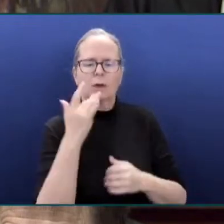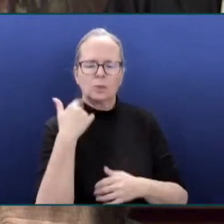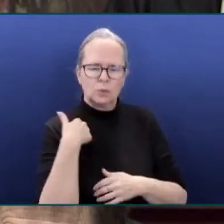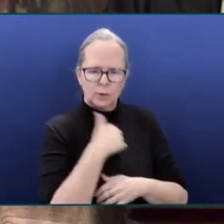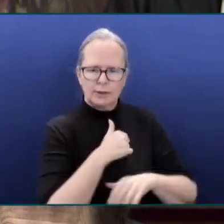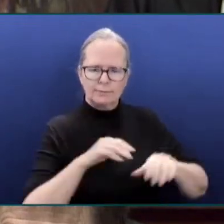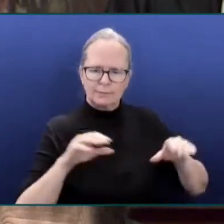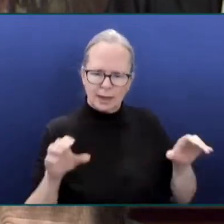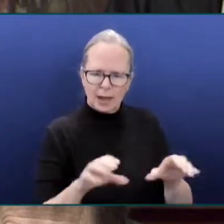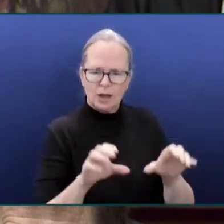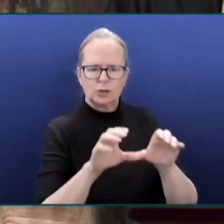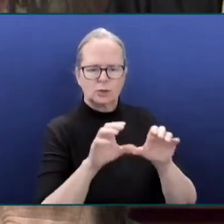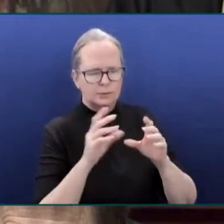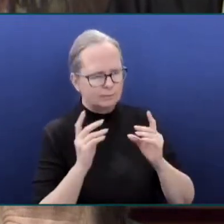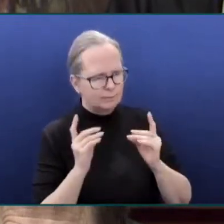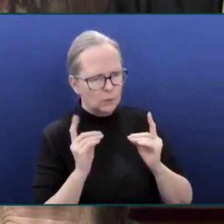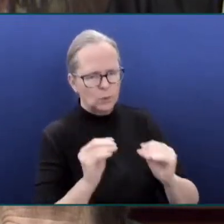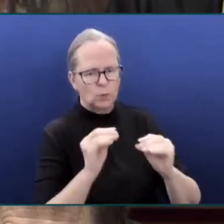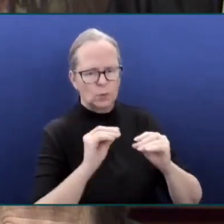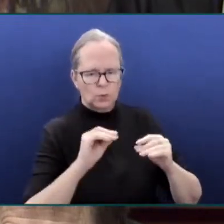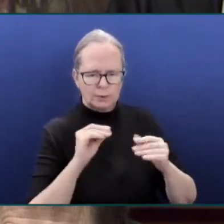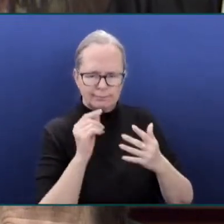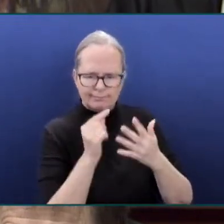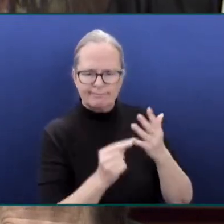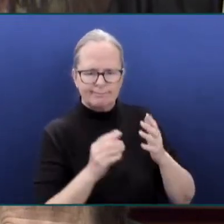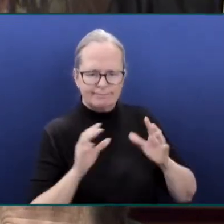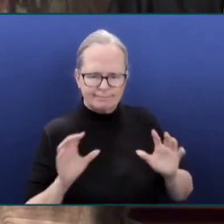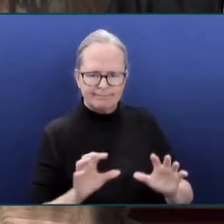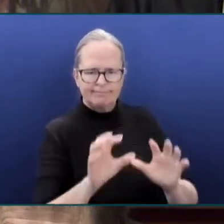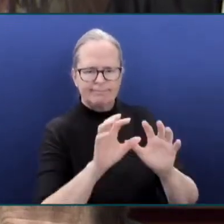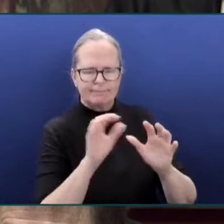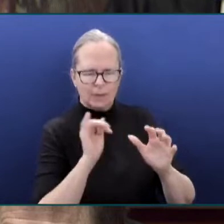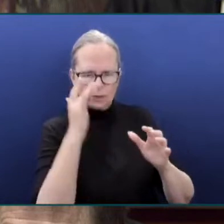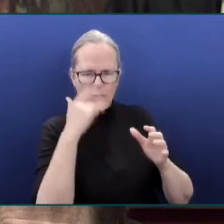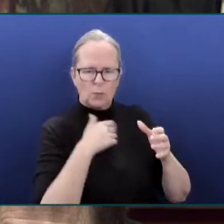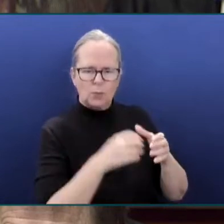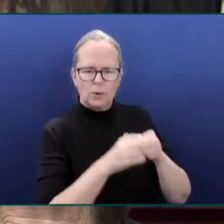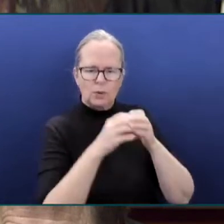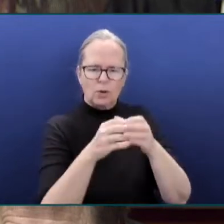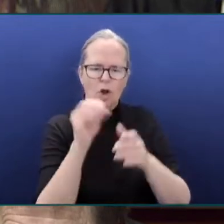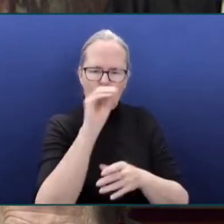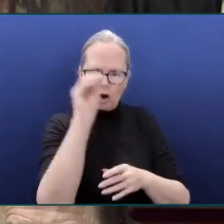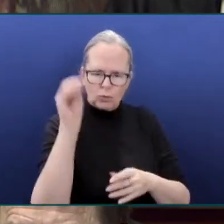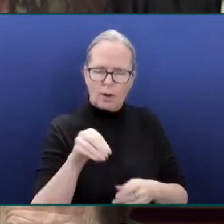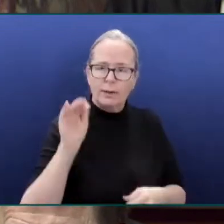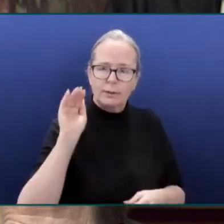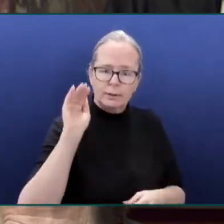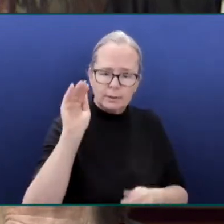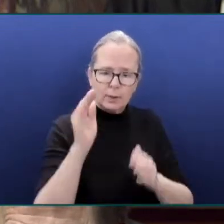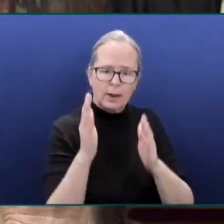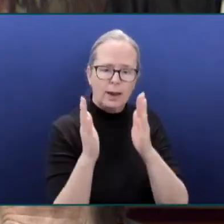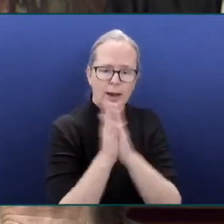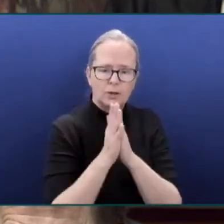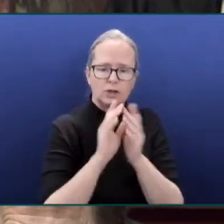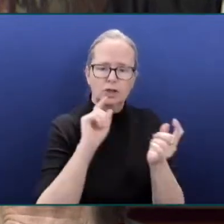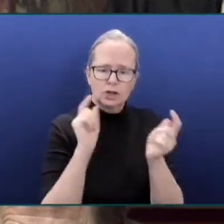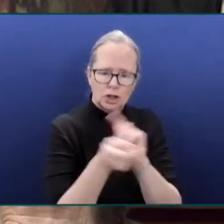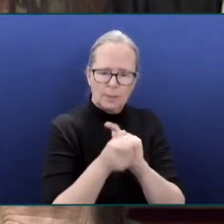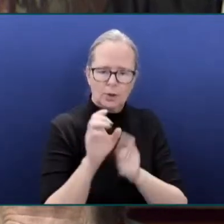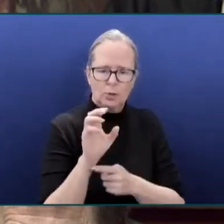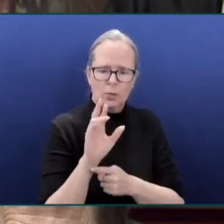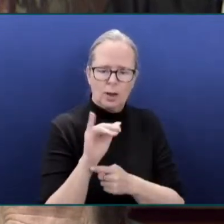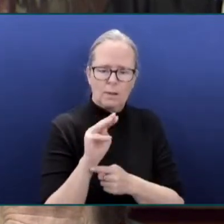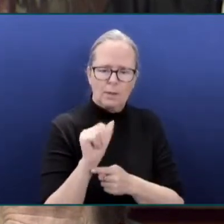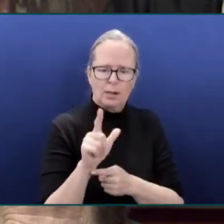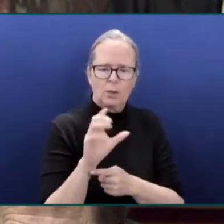why we went to Ottawa to ask for changes to the criminal code, specifically around repeat violent offenders. So we had better